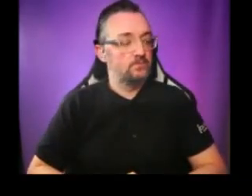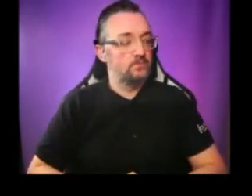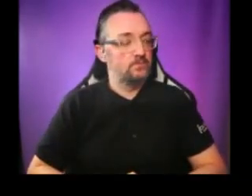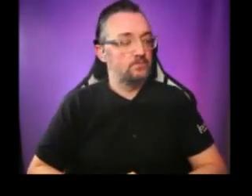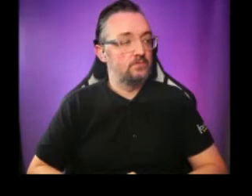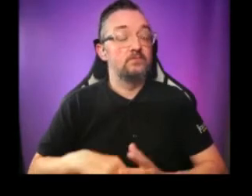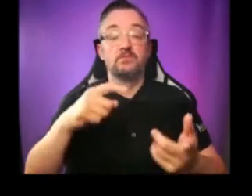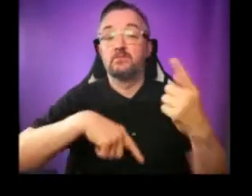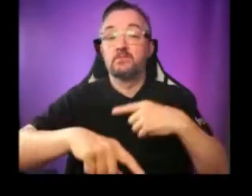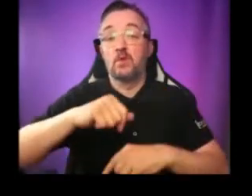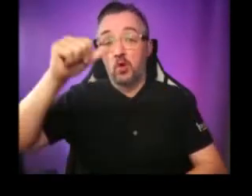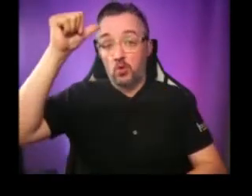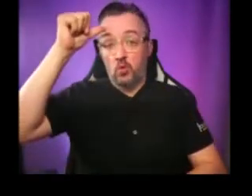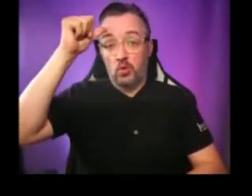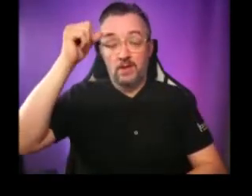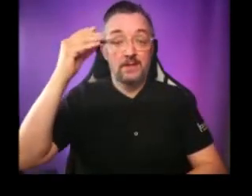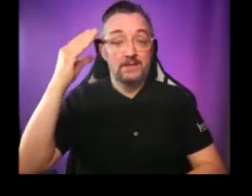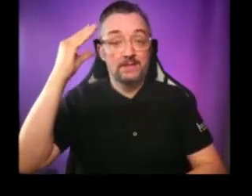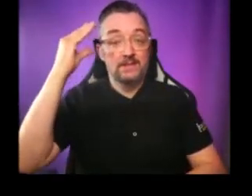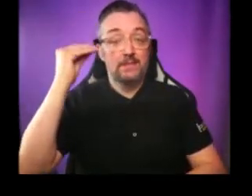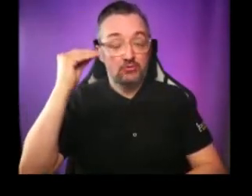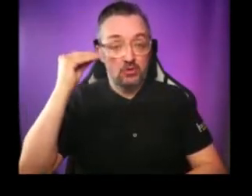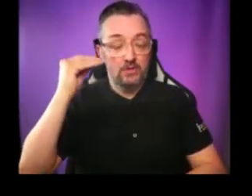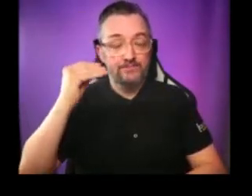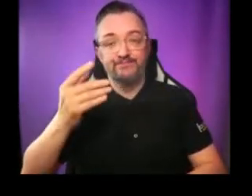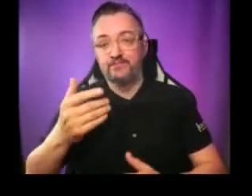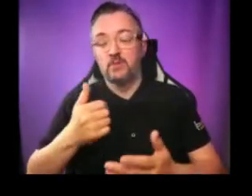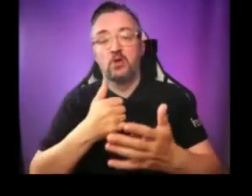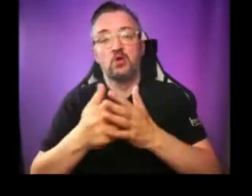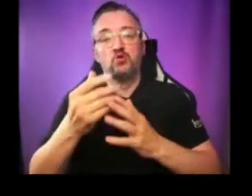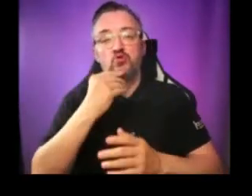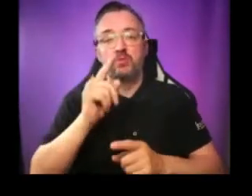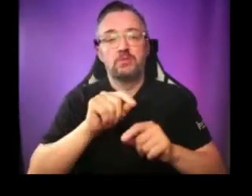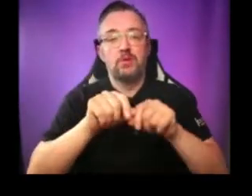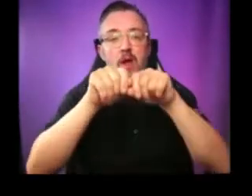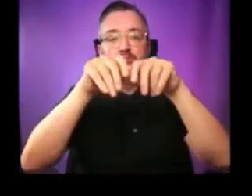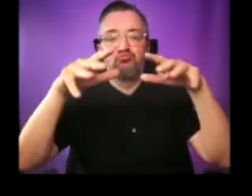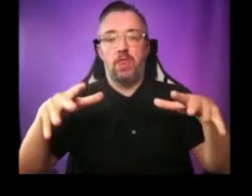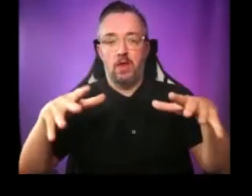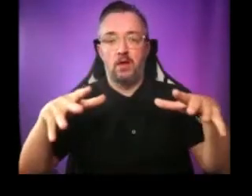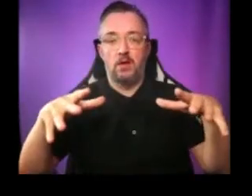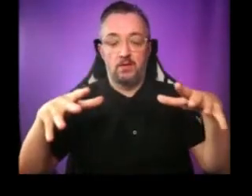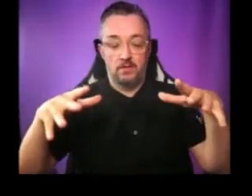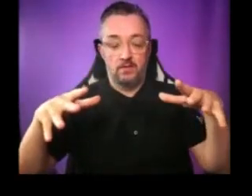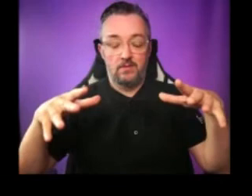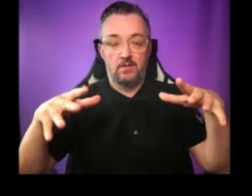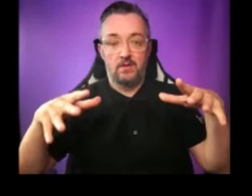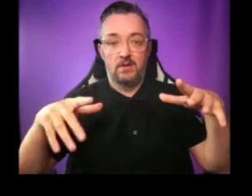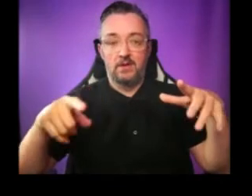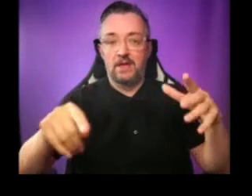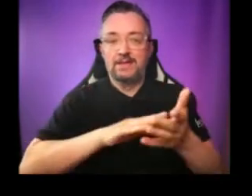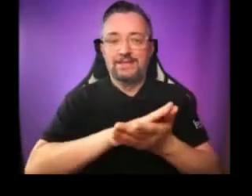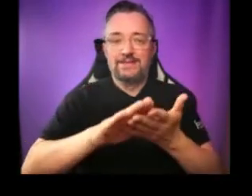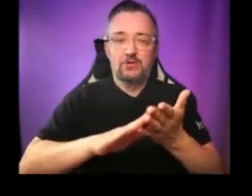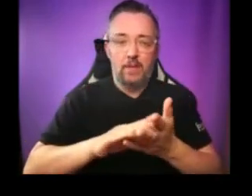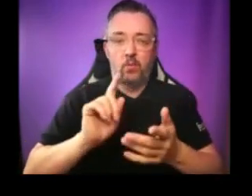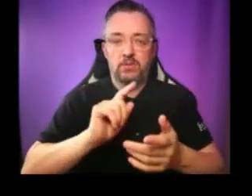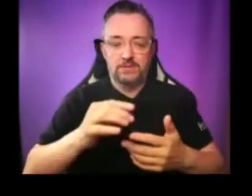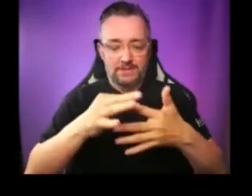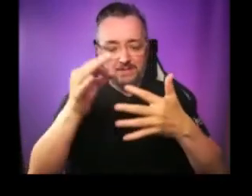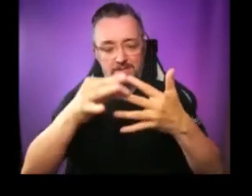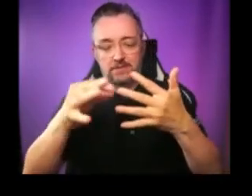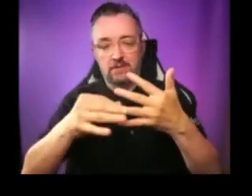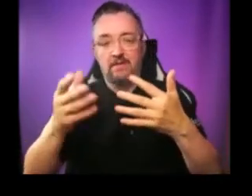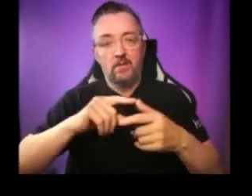As we know, dementia is often used as an umbrella term or an analogy to describe the symptoms occurring from